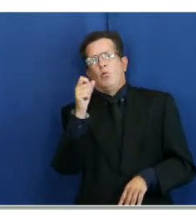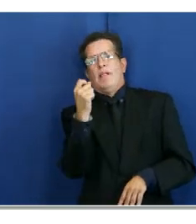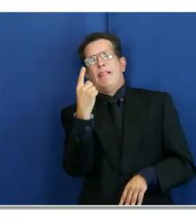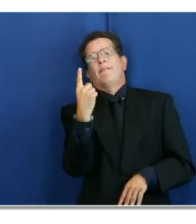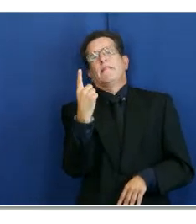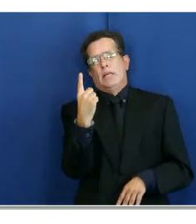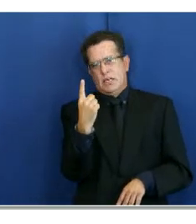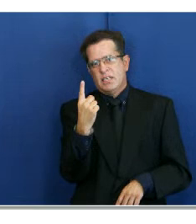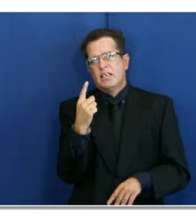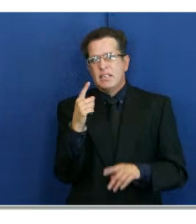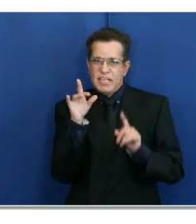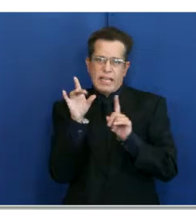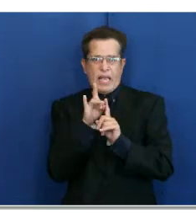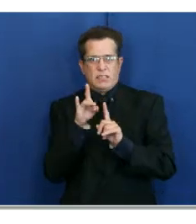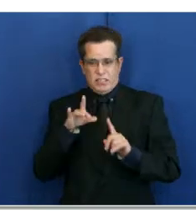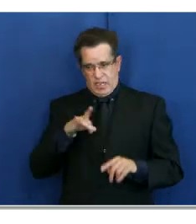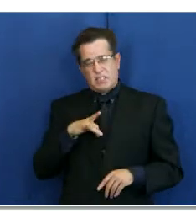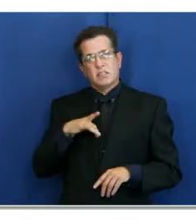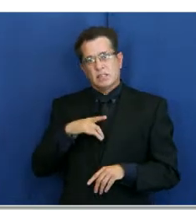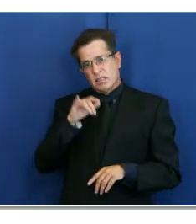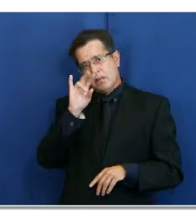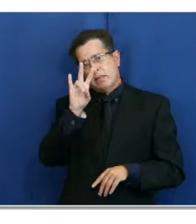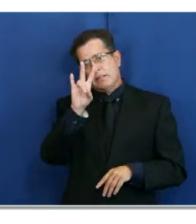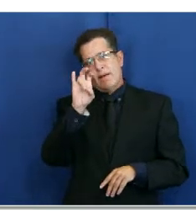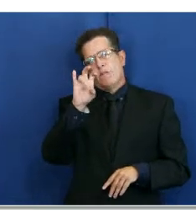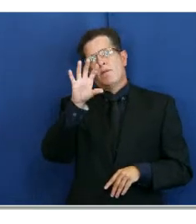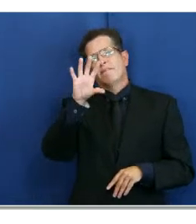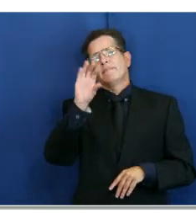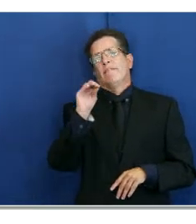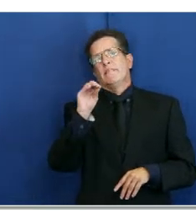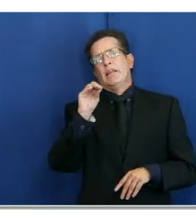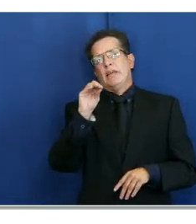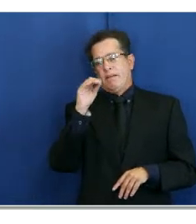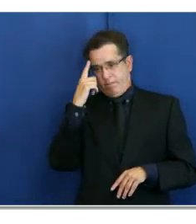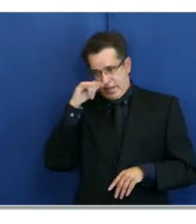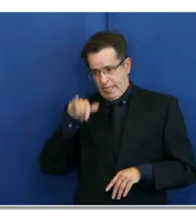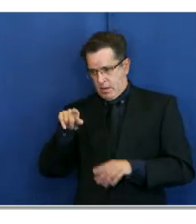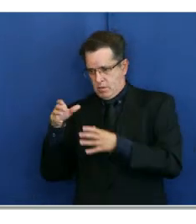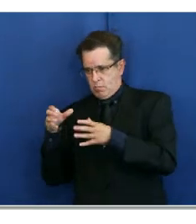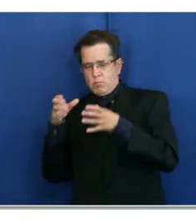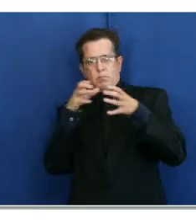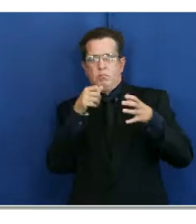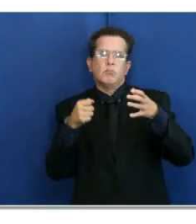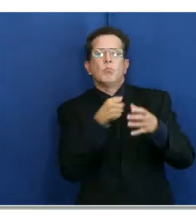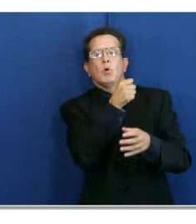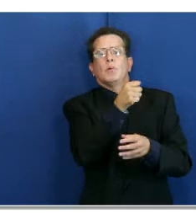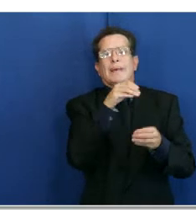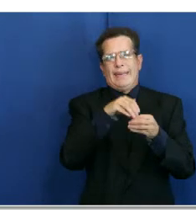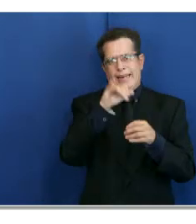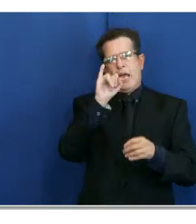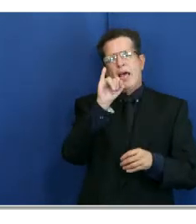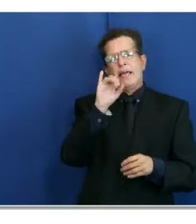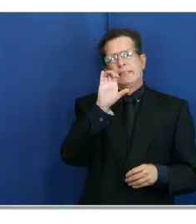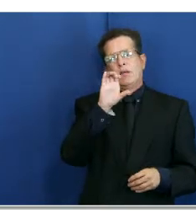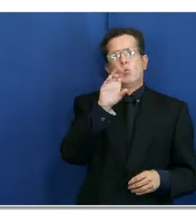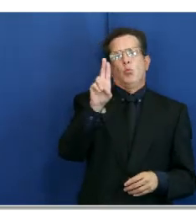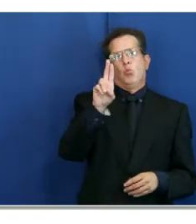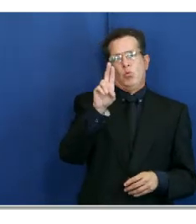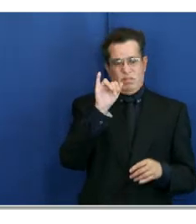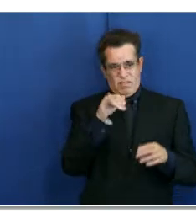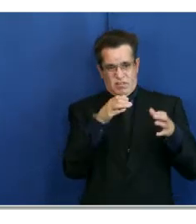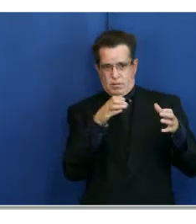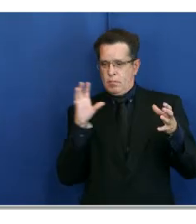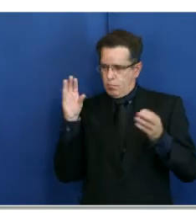3,111 cases. Of that number, 750 have been admitted to the ICU. This number